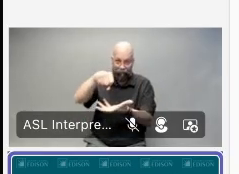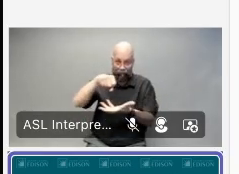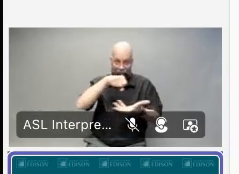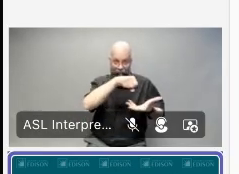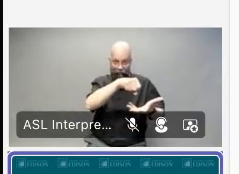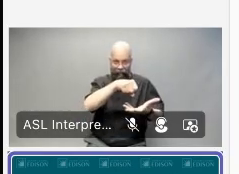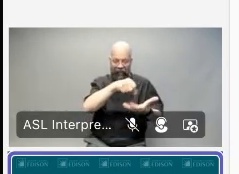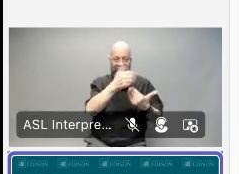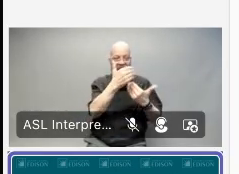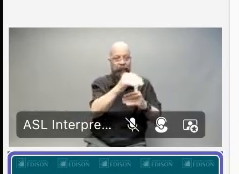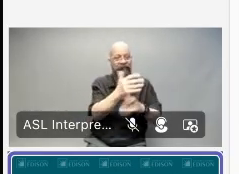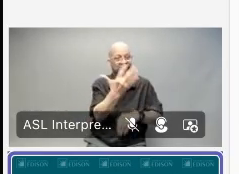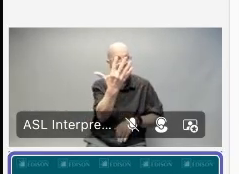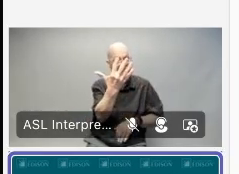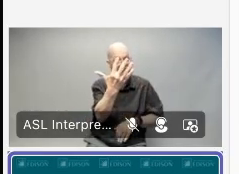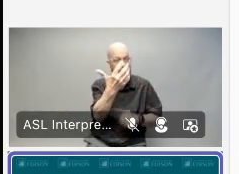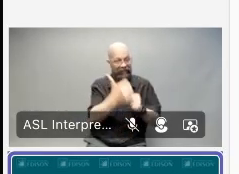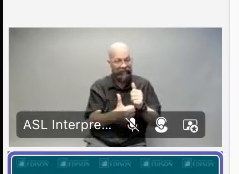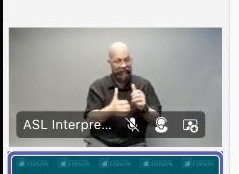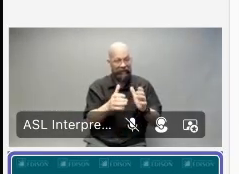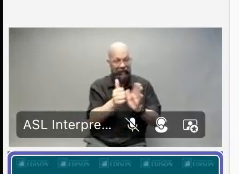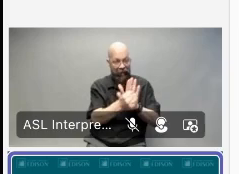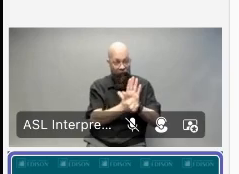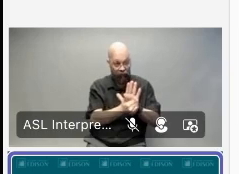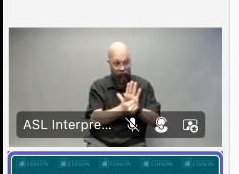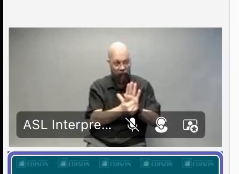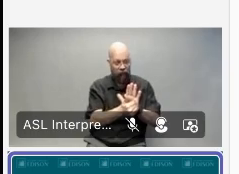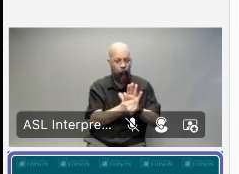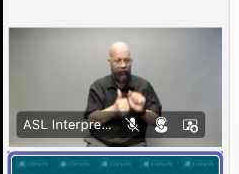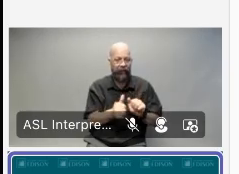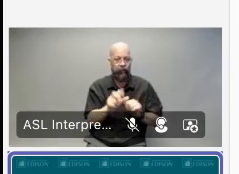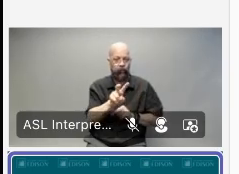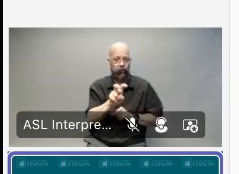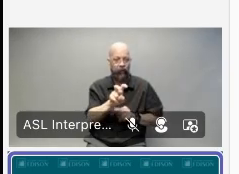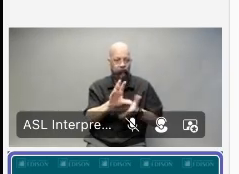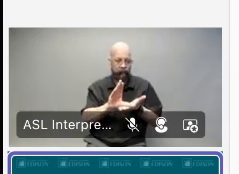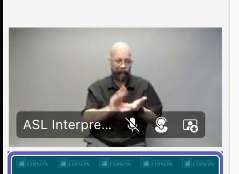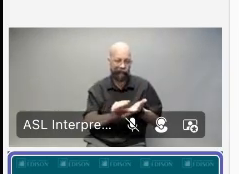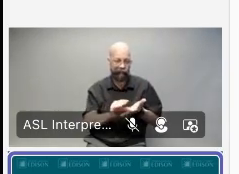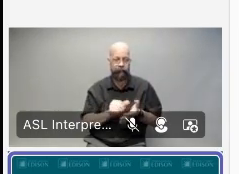per customer account. We encourage you to visit